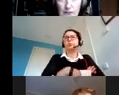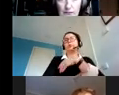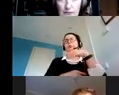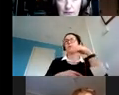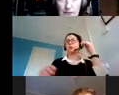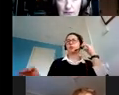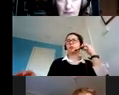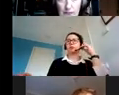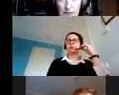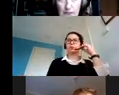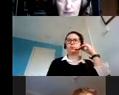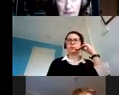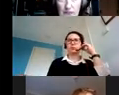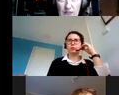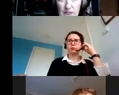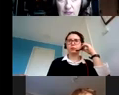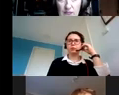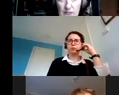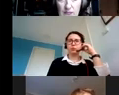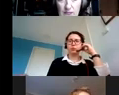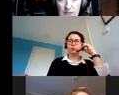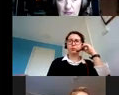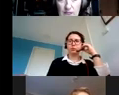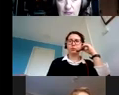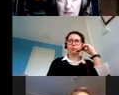we need to reinforce just